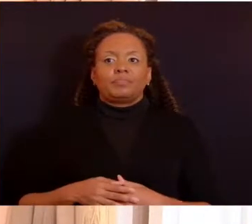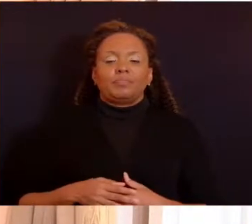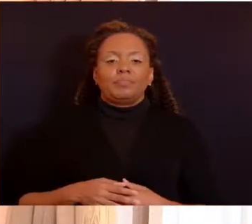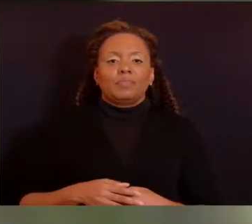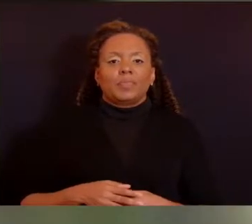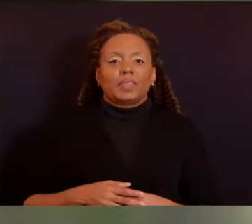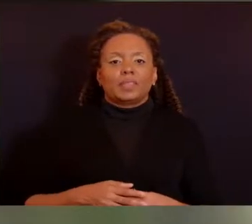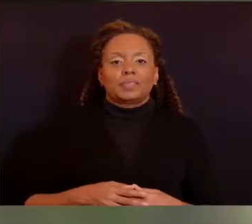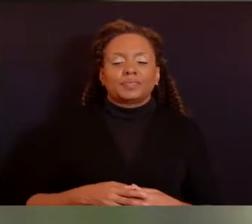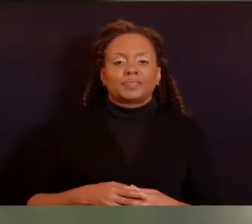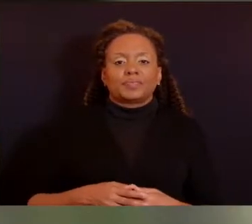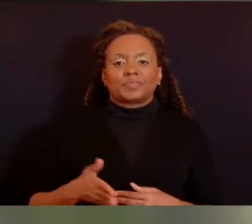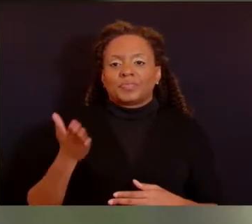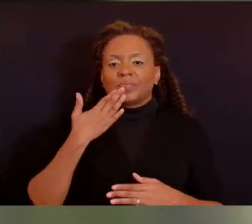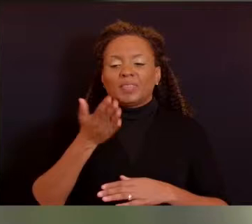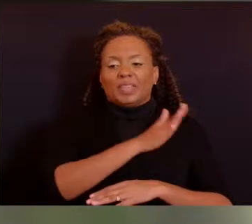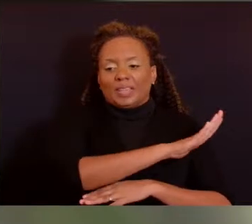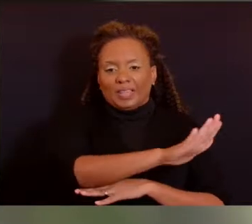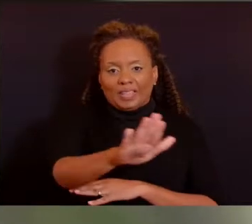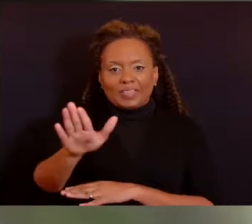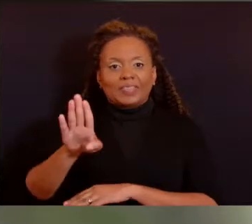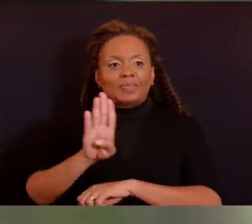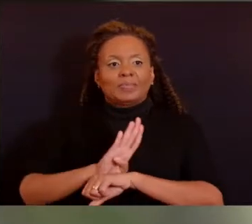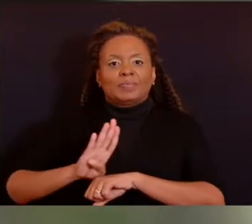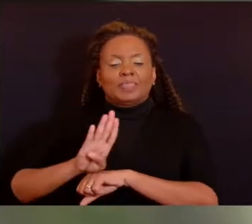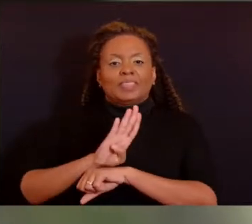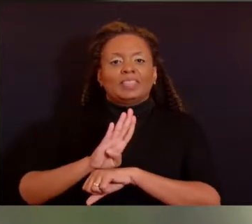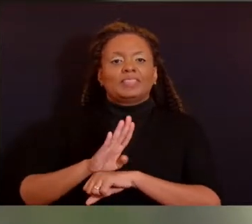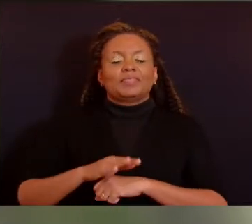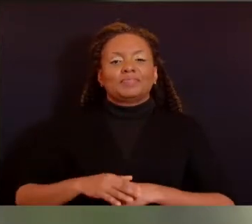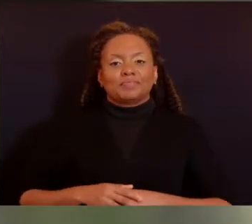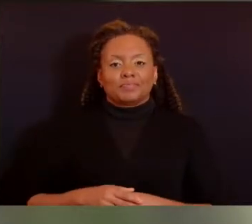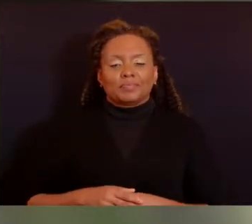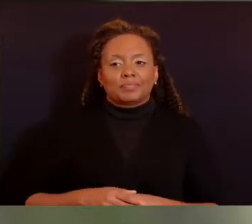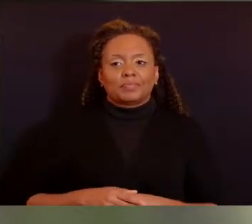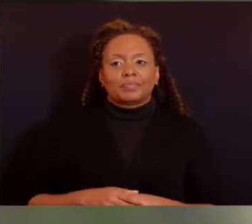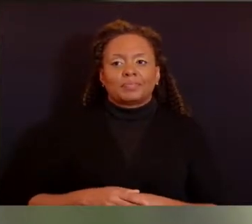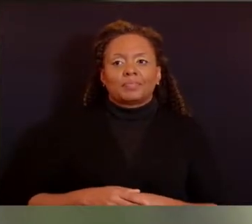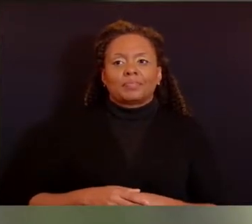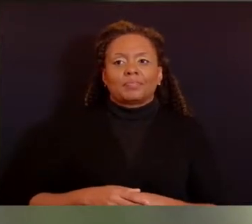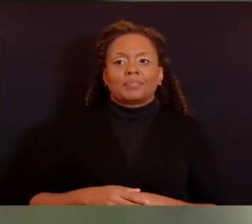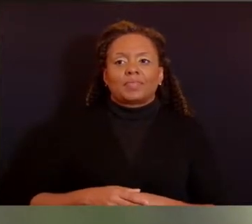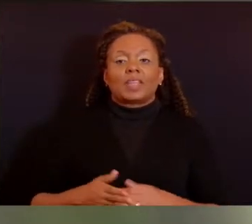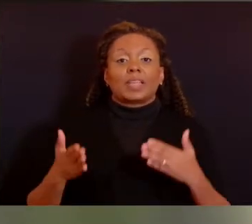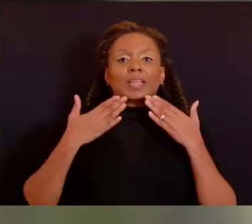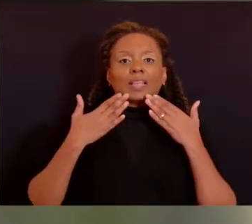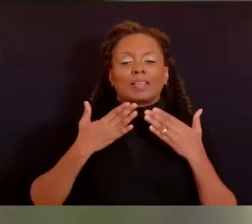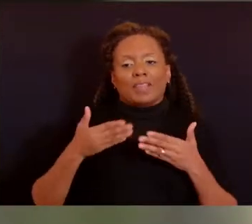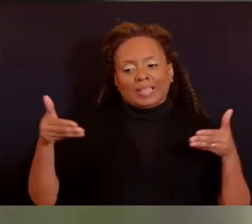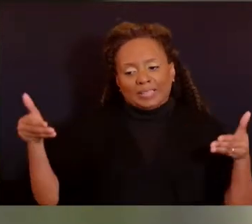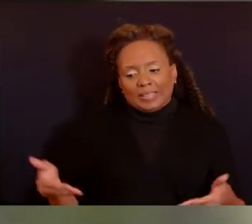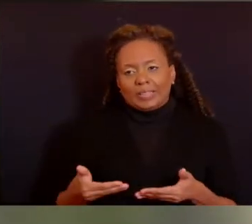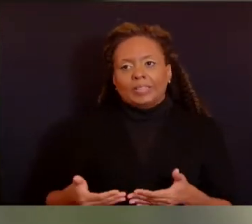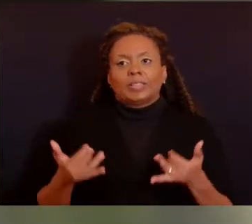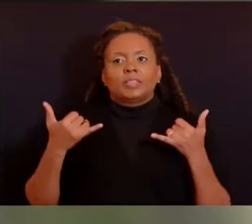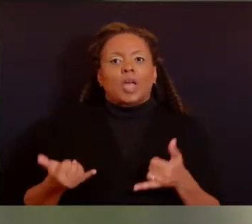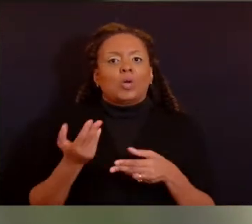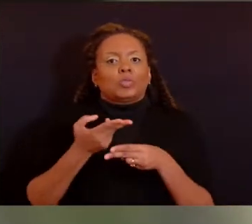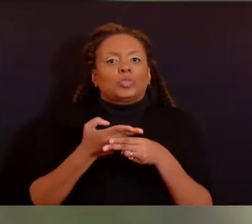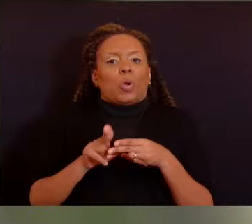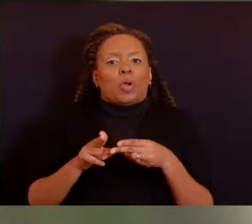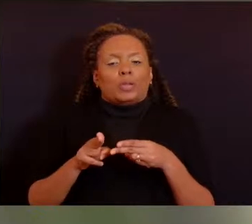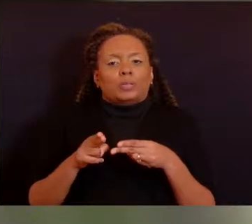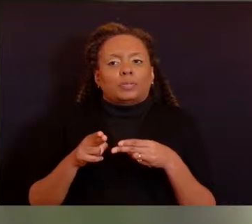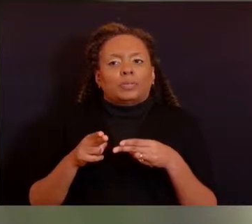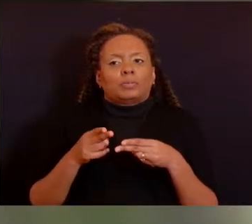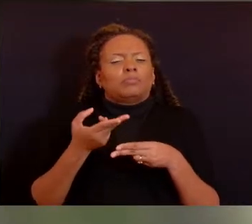afternoon to everyone in Barbados. Yes, thanks for the introduction, Prime Minister, and I'll just go over briefly what actually